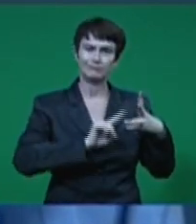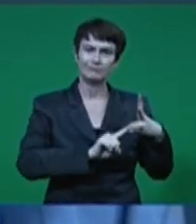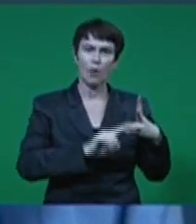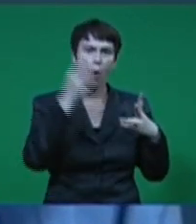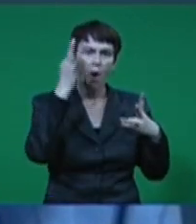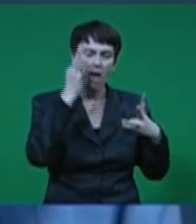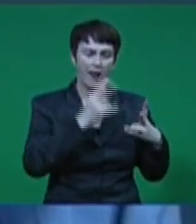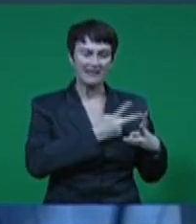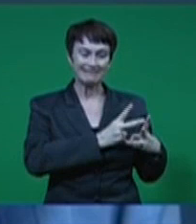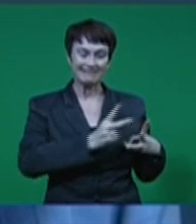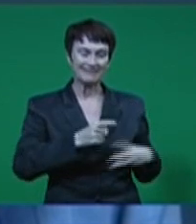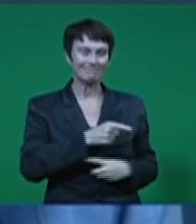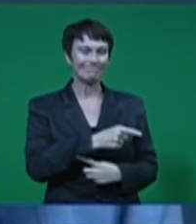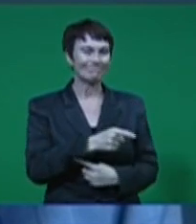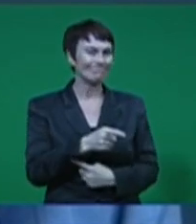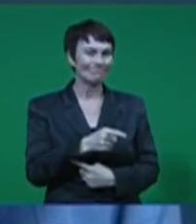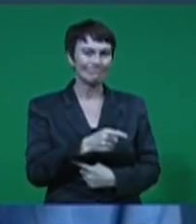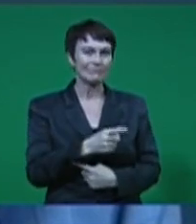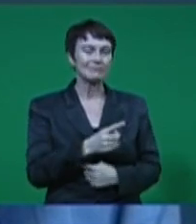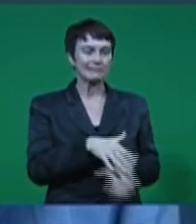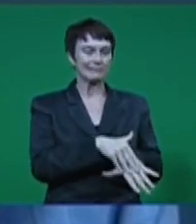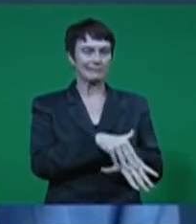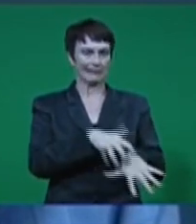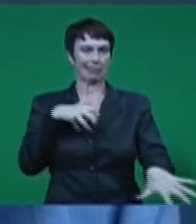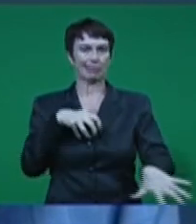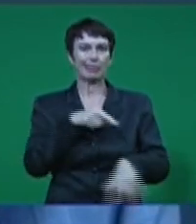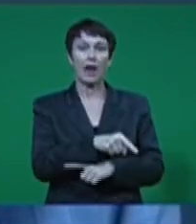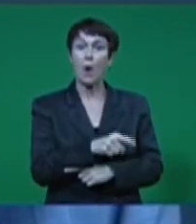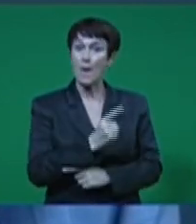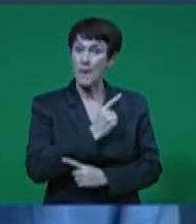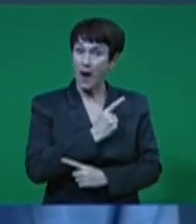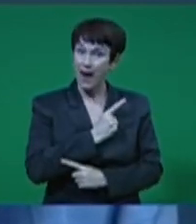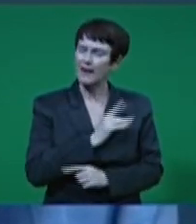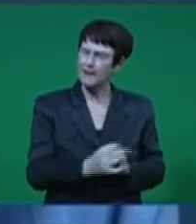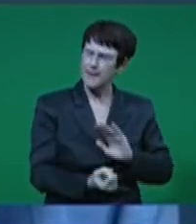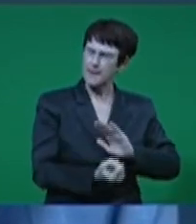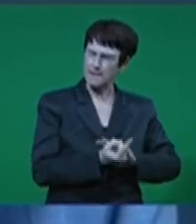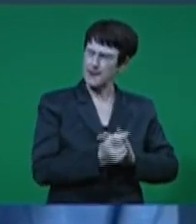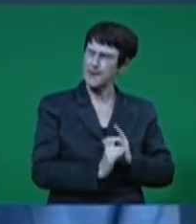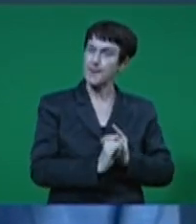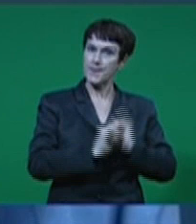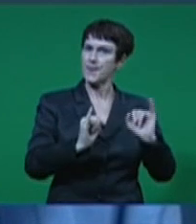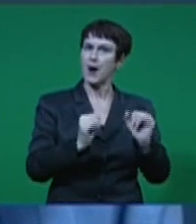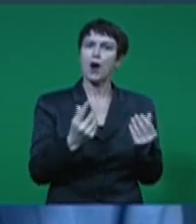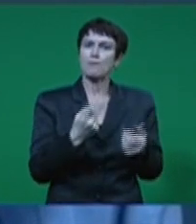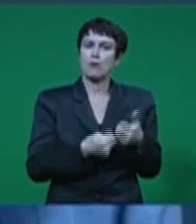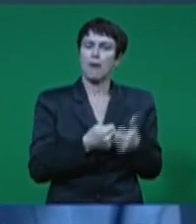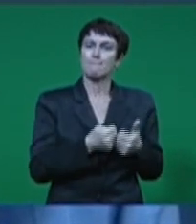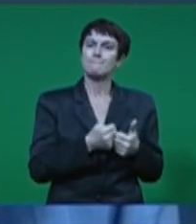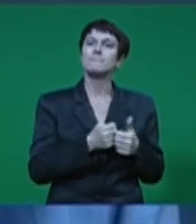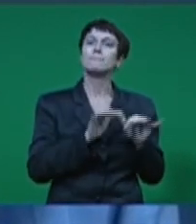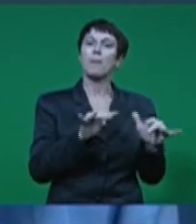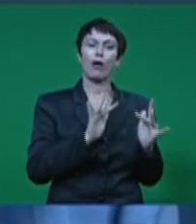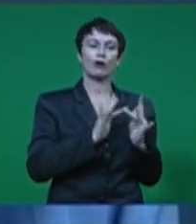Until vaccination is widespread and populations develop sufficient immunity to cap virus transmission, it is expected